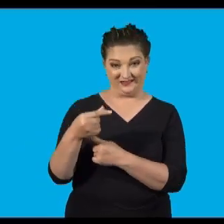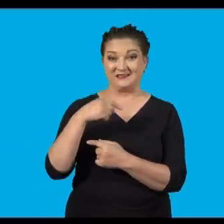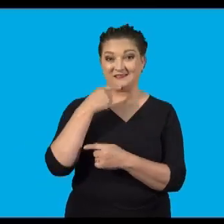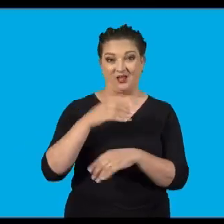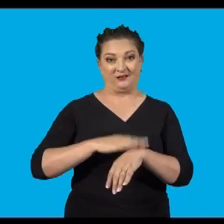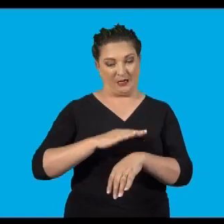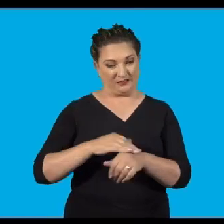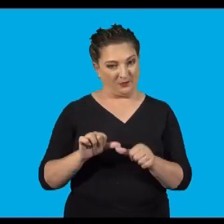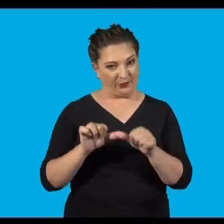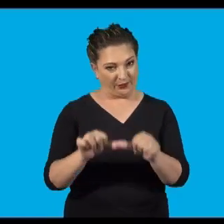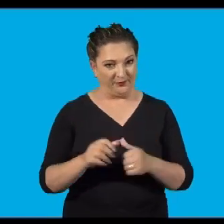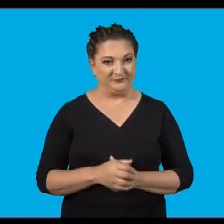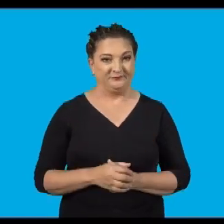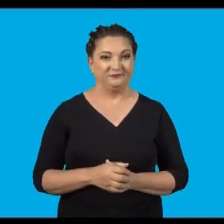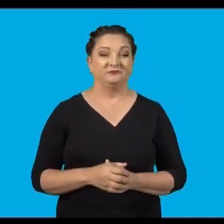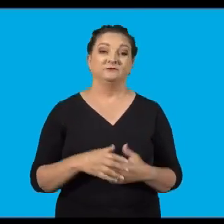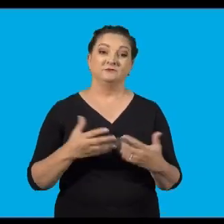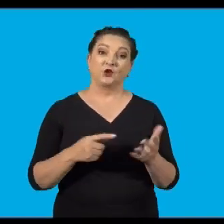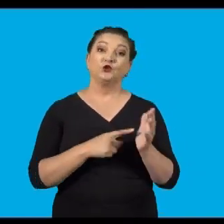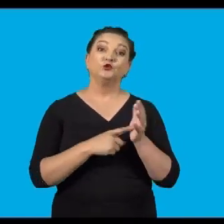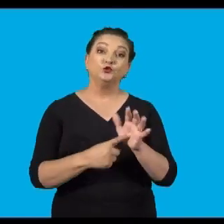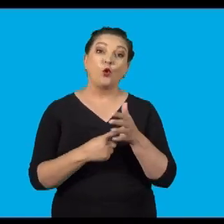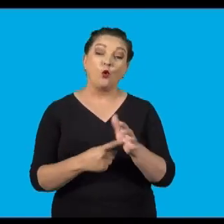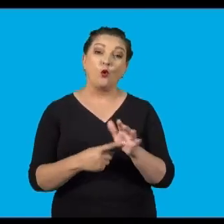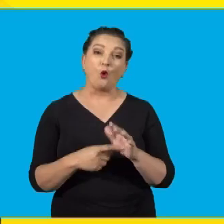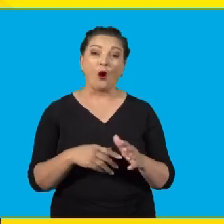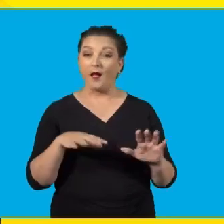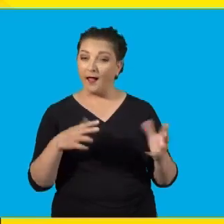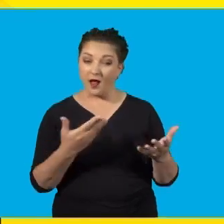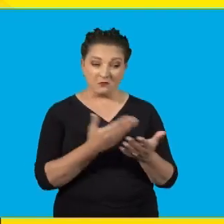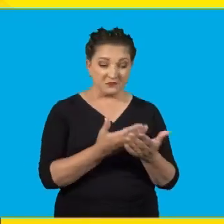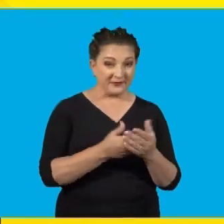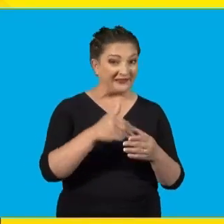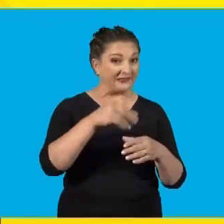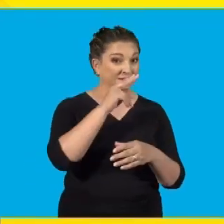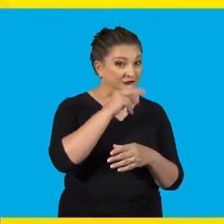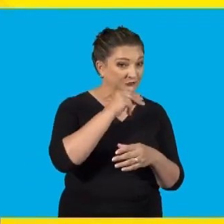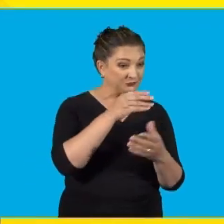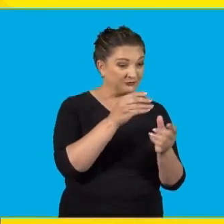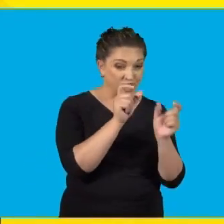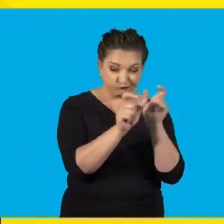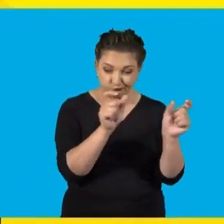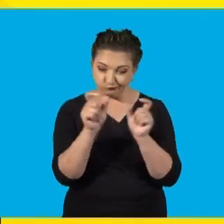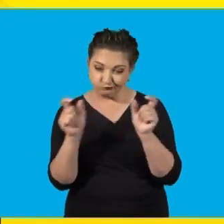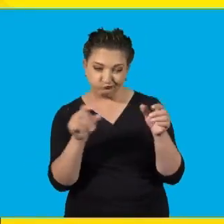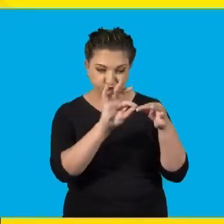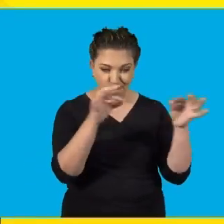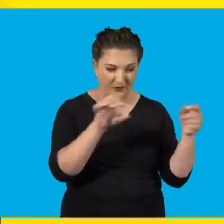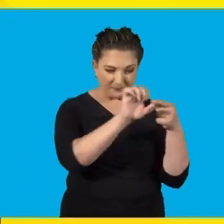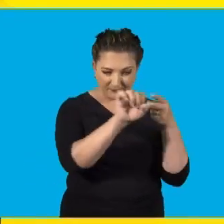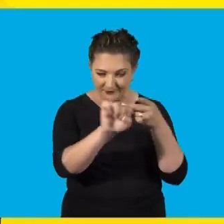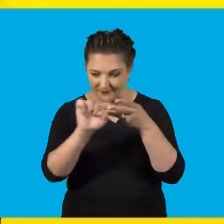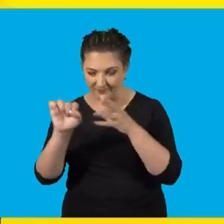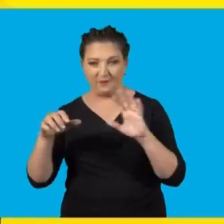our ing ending for the continuous tense, all right? So that, learners, showed you how to find parts of speech